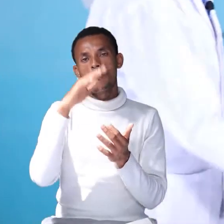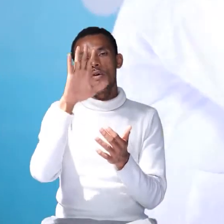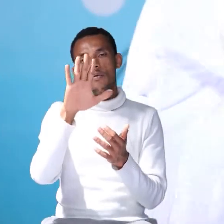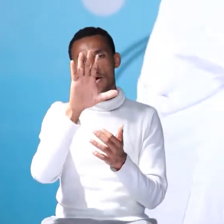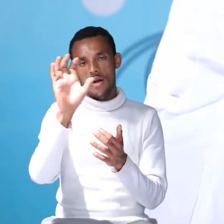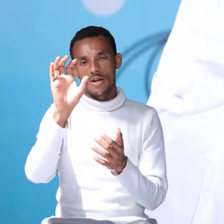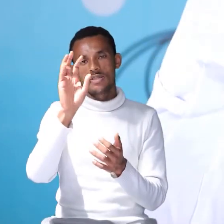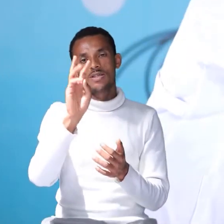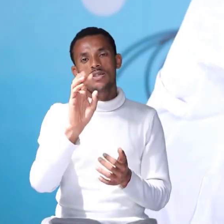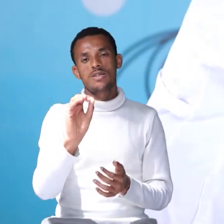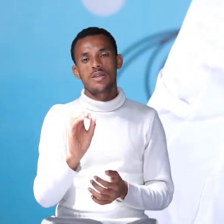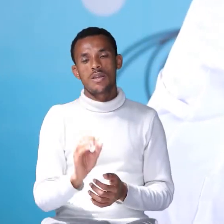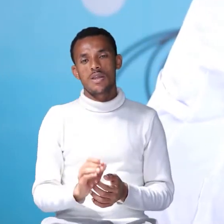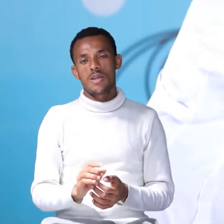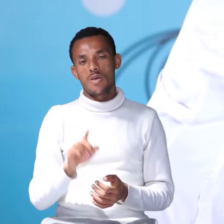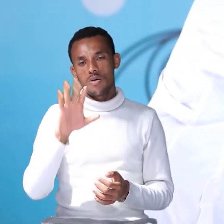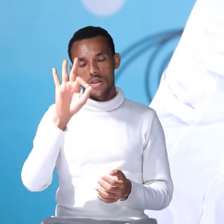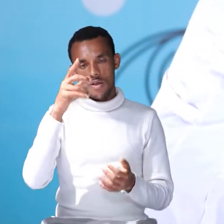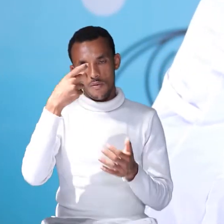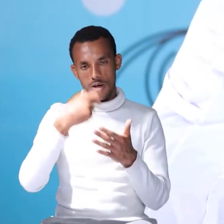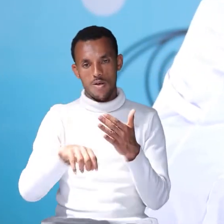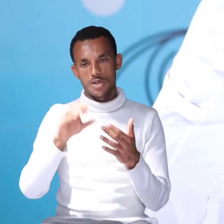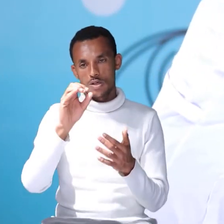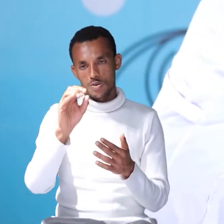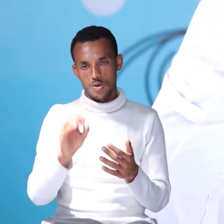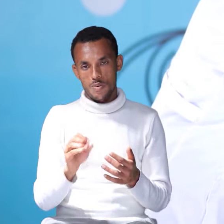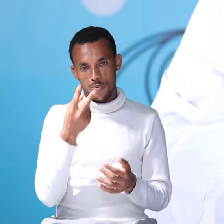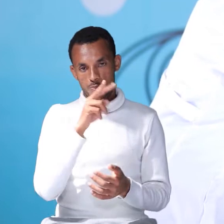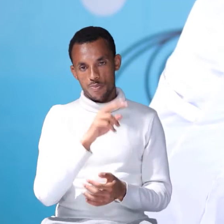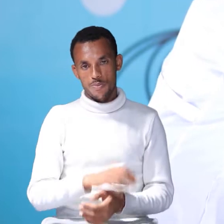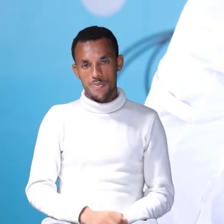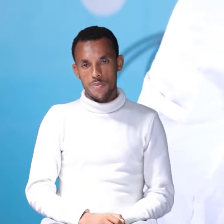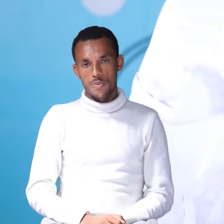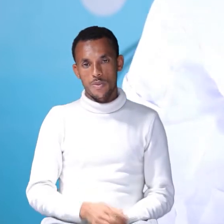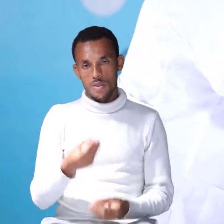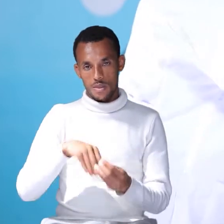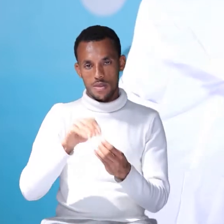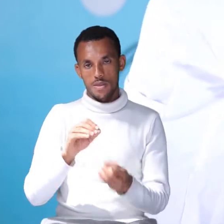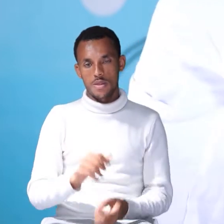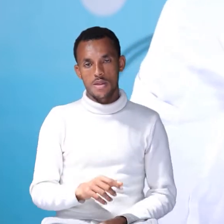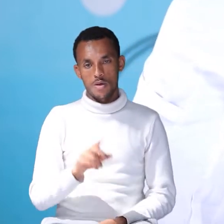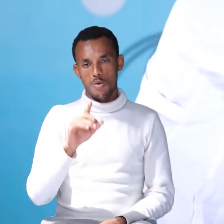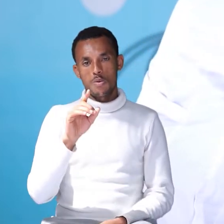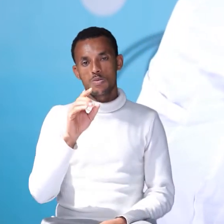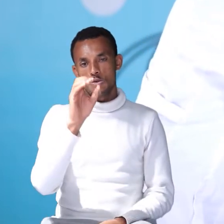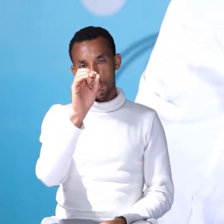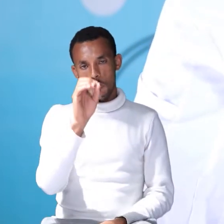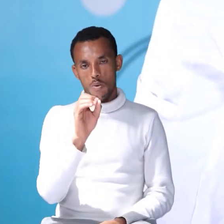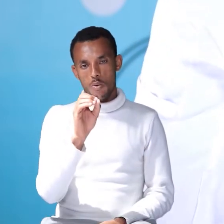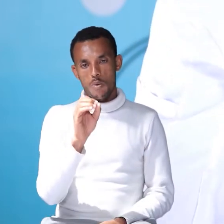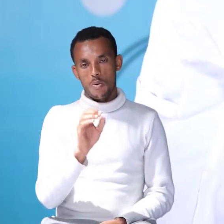19,516. So add up here, you will have a value to be 0, 0. If you want to add up, you have here also to be